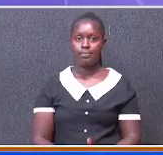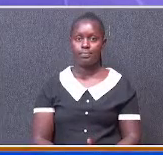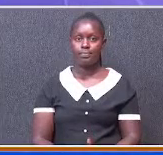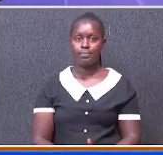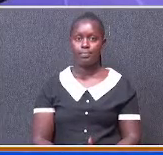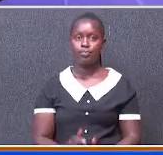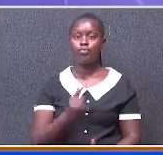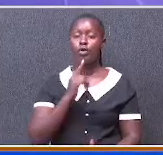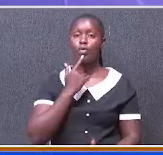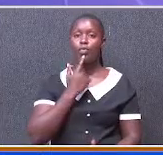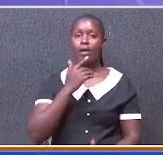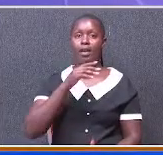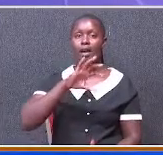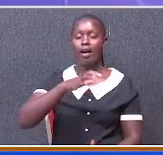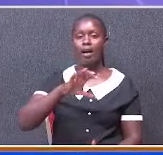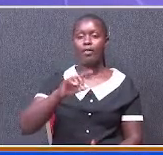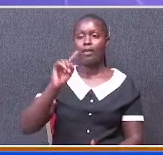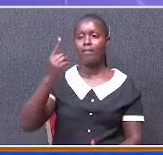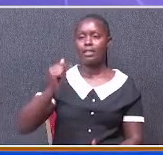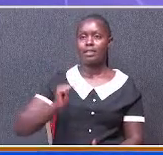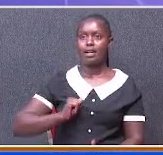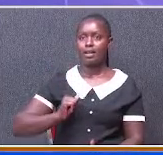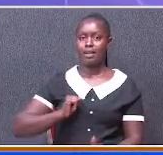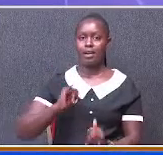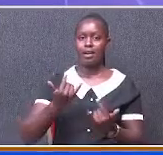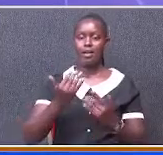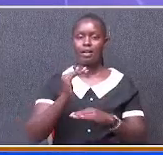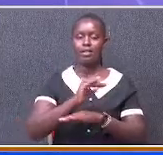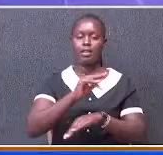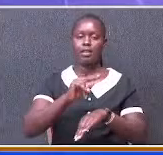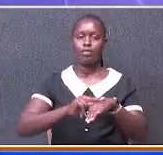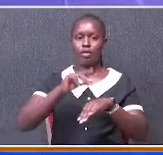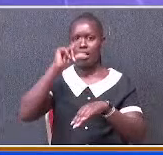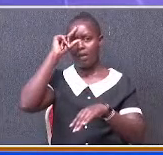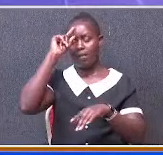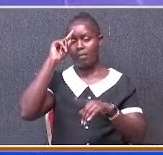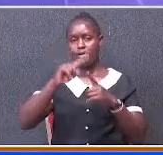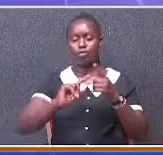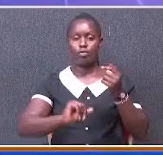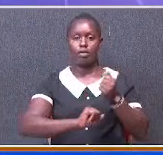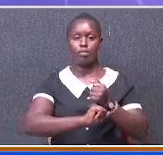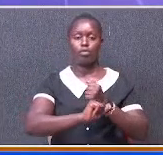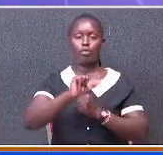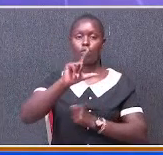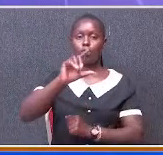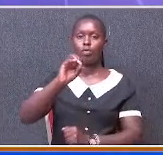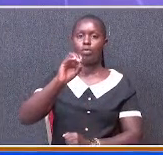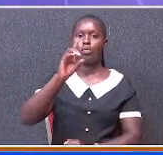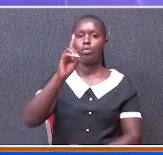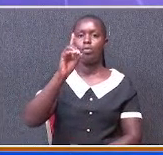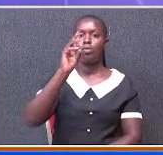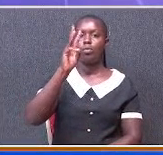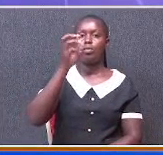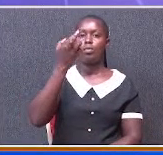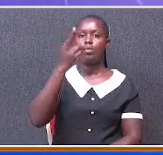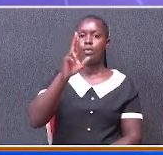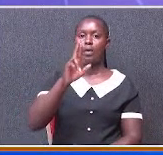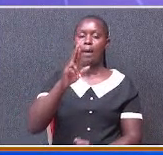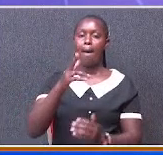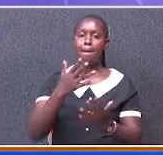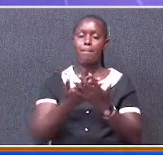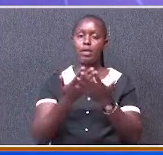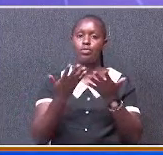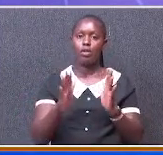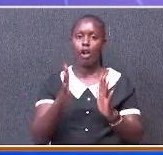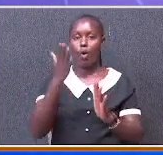And Turkana County First Lady Lillian Ekamais is calling on the national government to lend a hand to Lodwar prisoners who are forced to walk half naked due to lack of